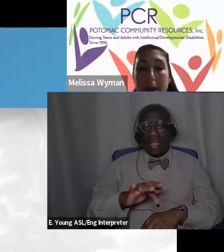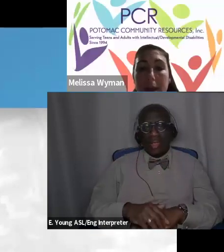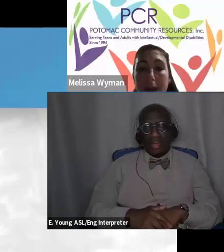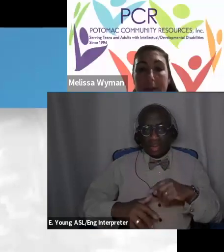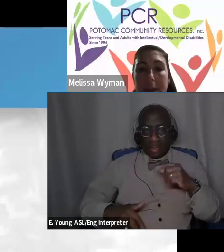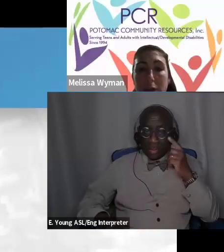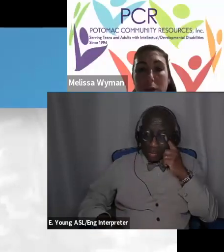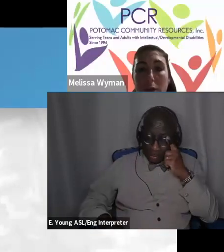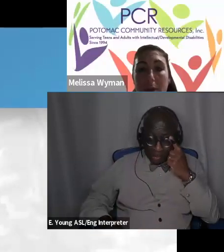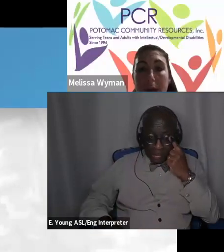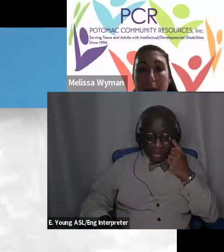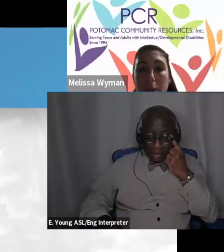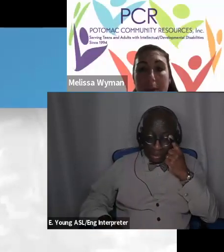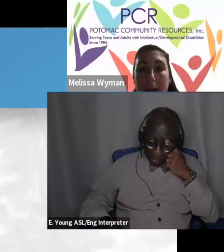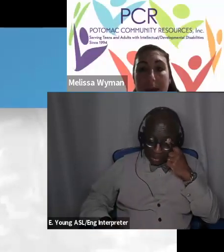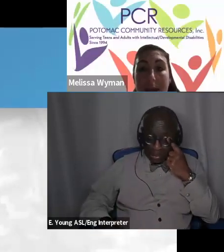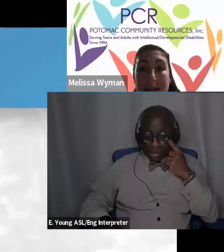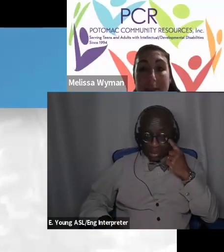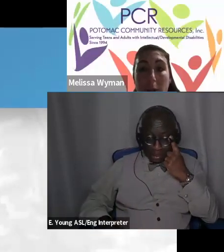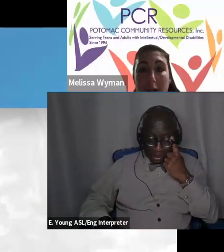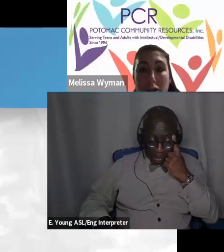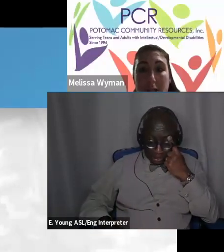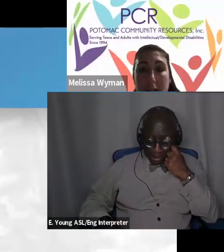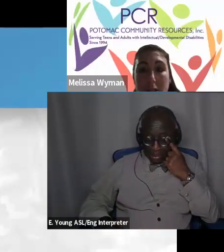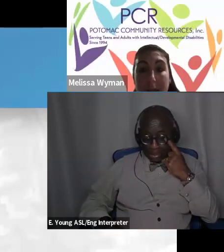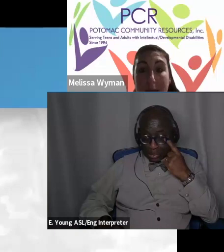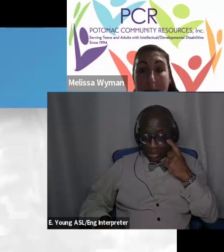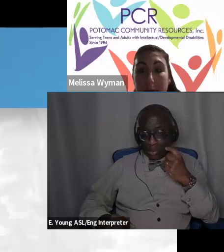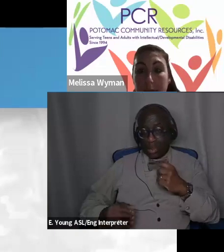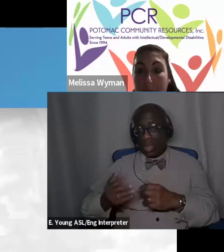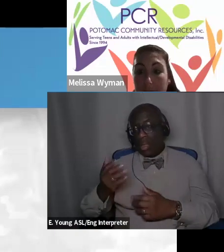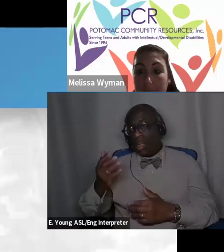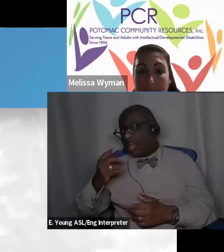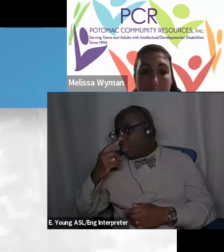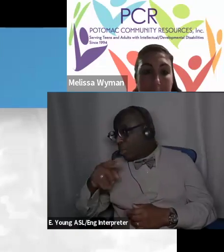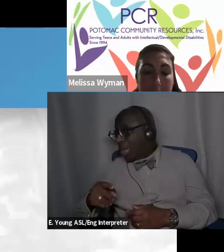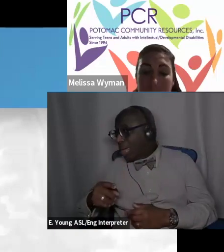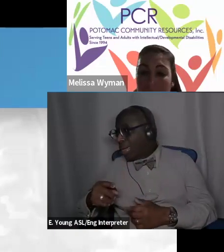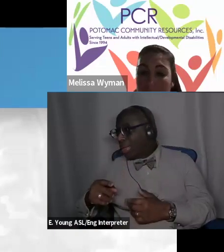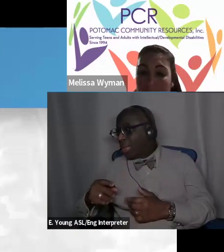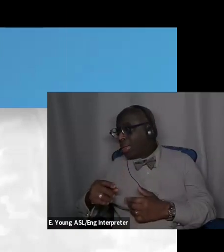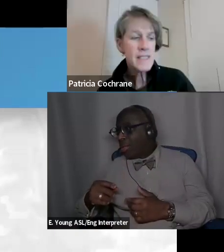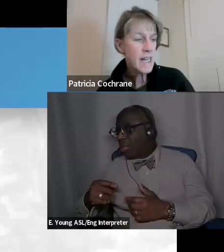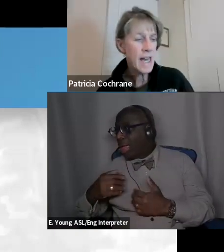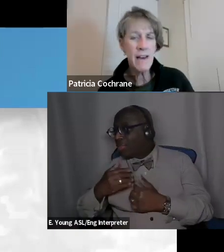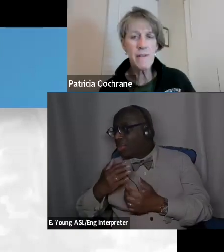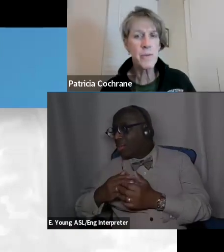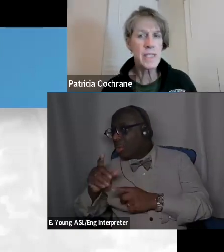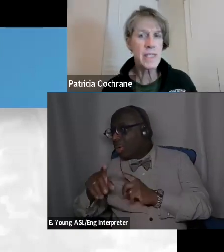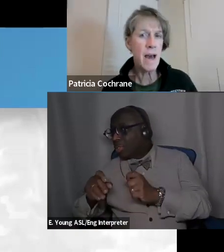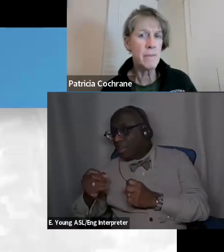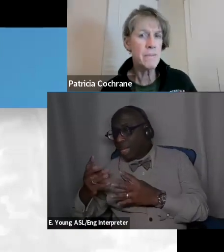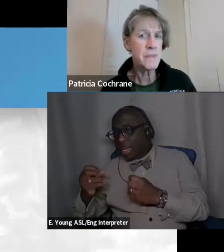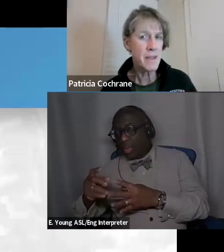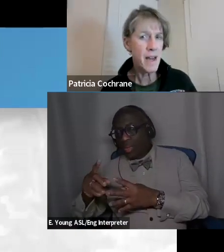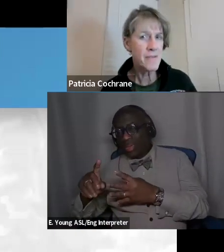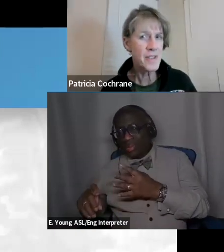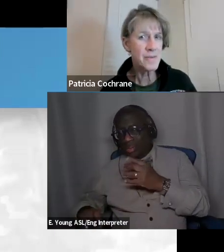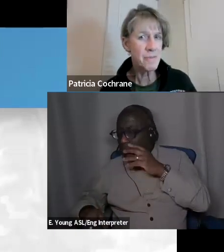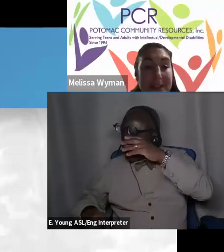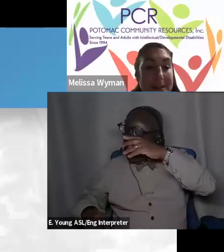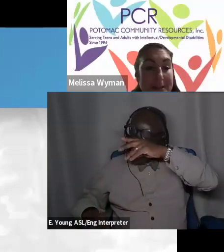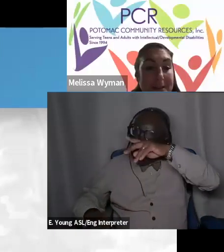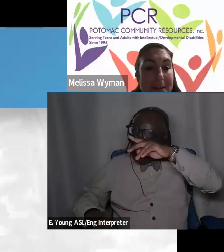I think if you don't mind, we might ask some questions because we have a lot of them. Melissa, I have them written down.